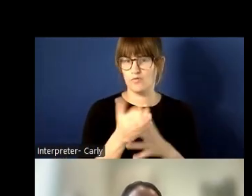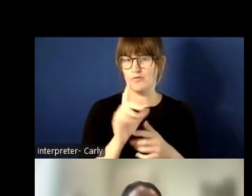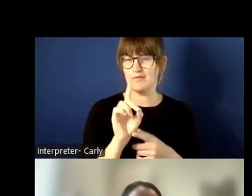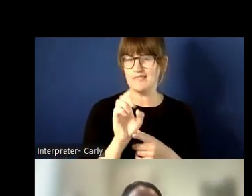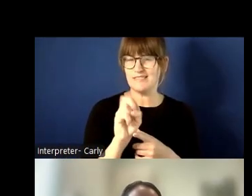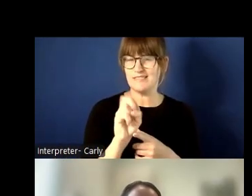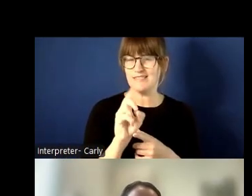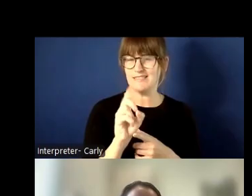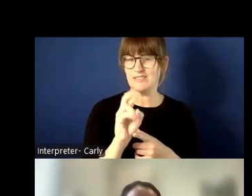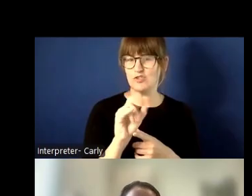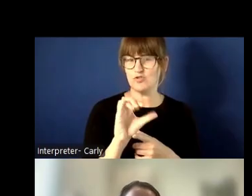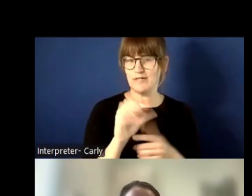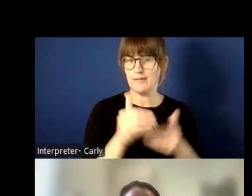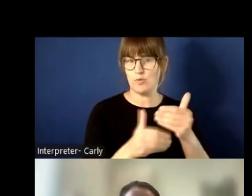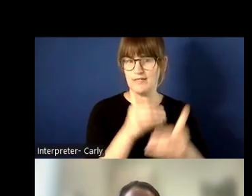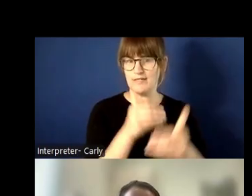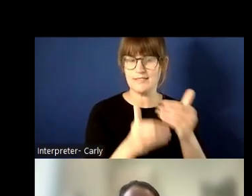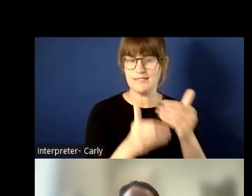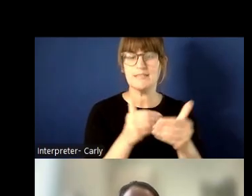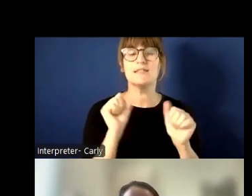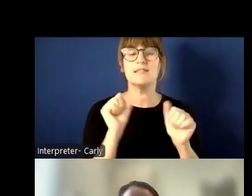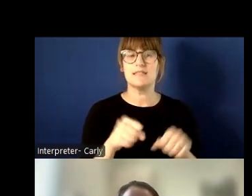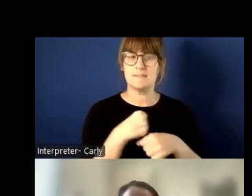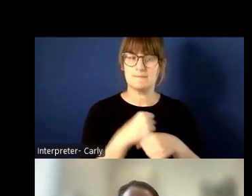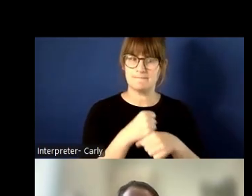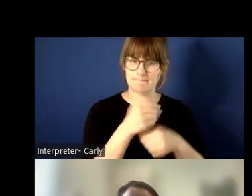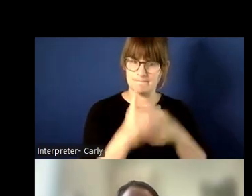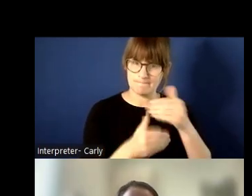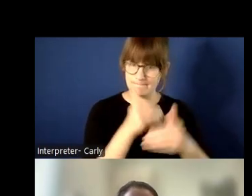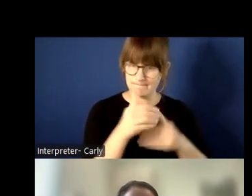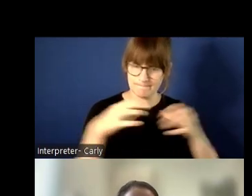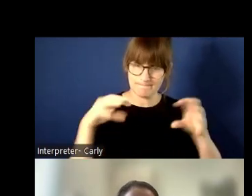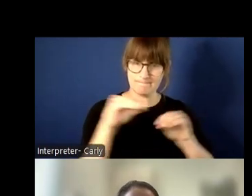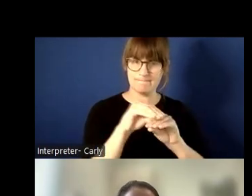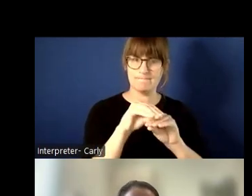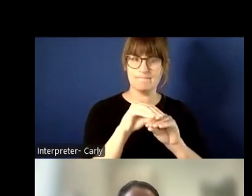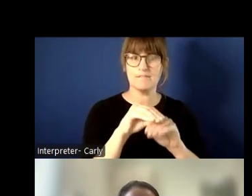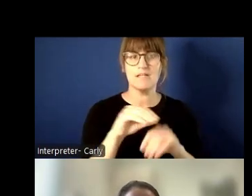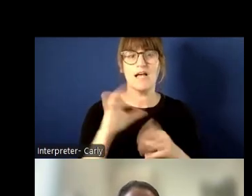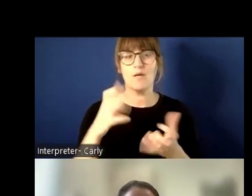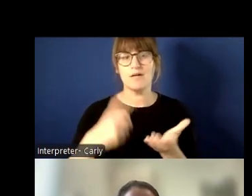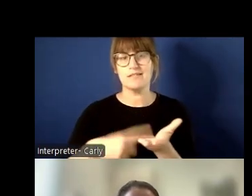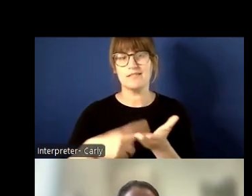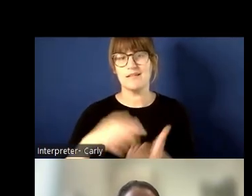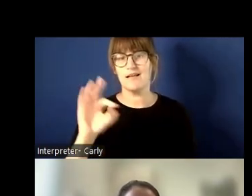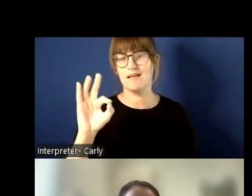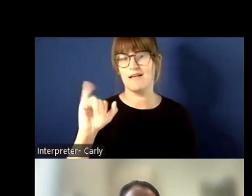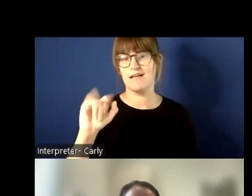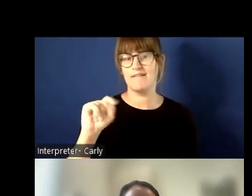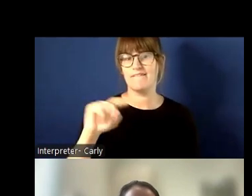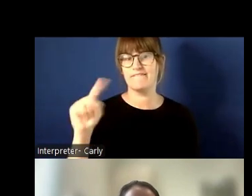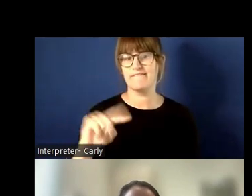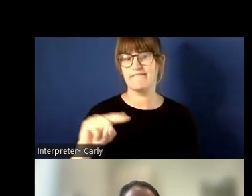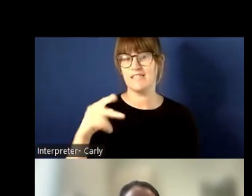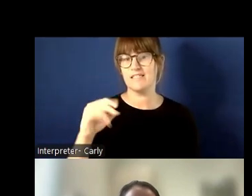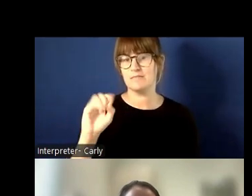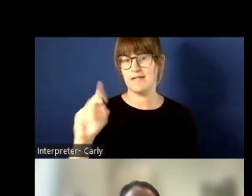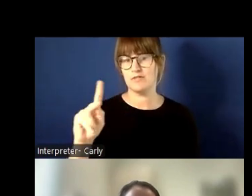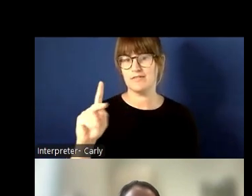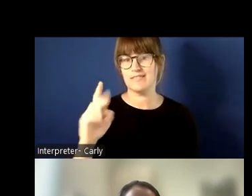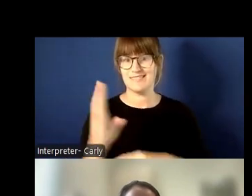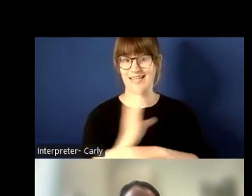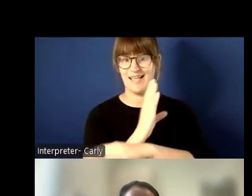can contact about 40 different keratinocytes. I wanted to mention the Fitzpatrick scale because it's used in dermatology, but mention that